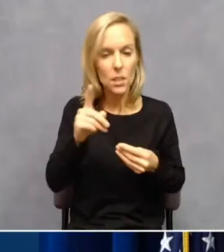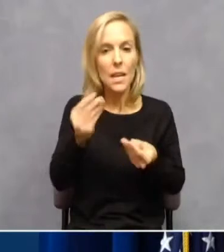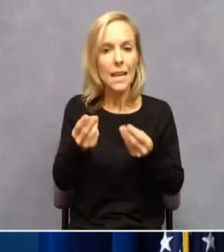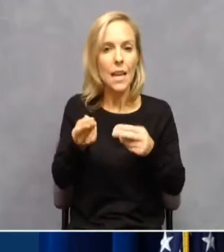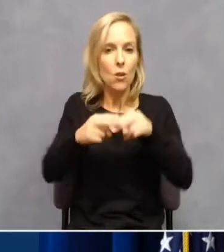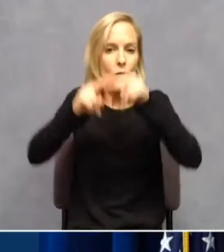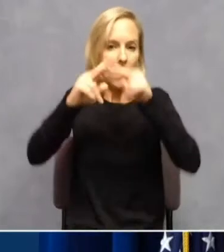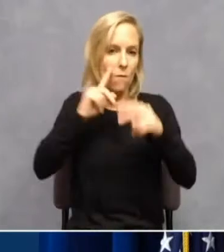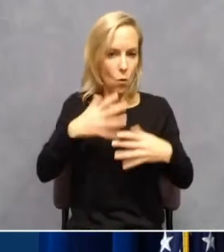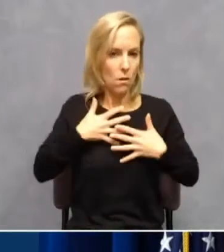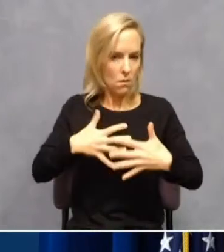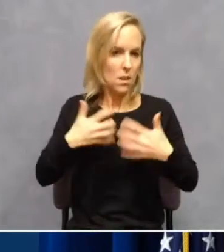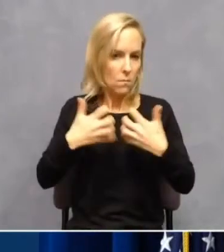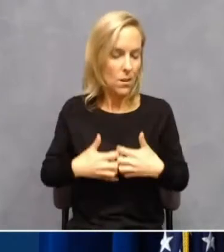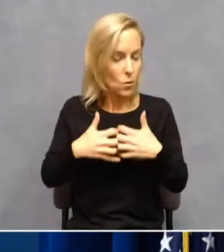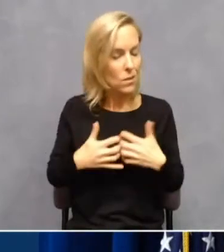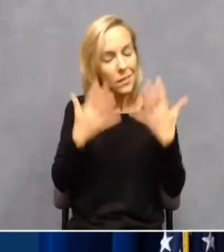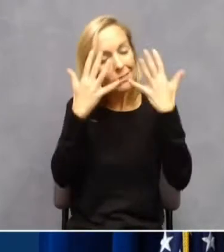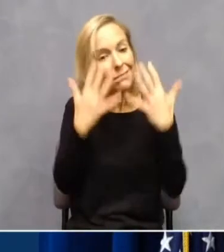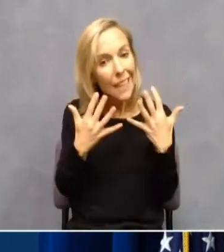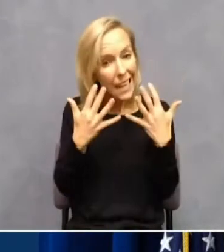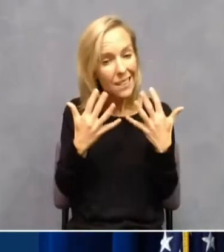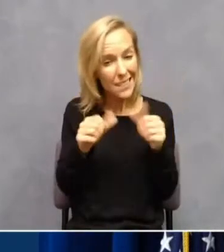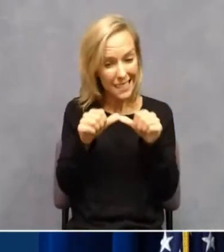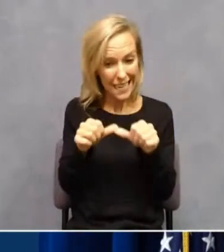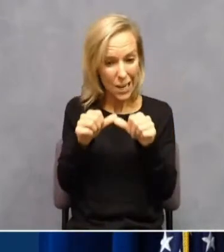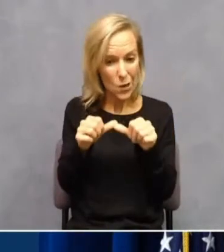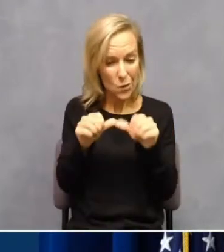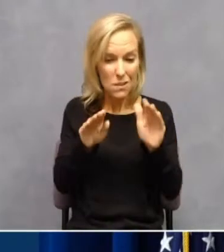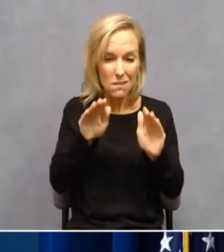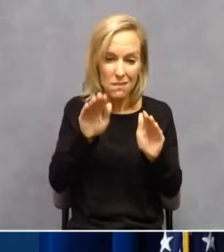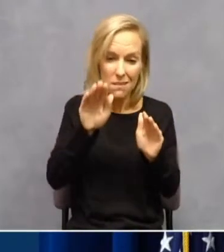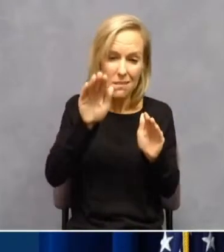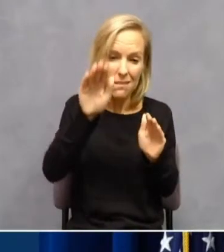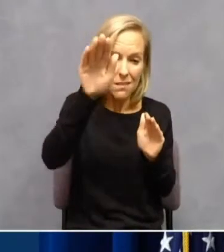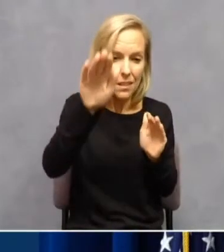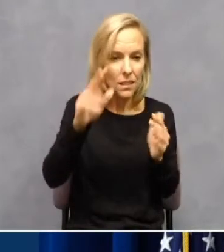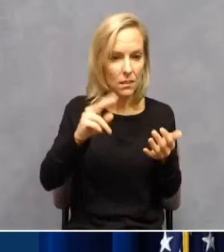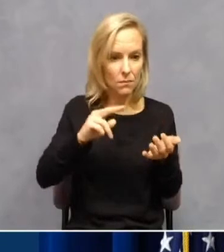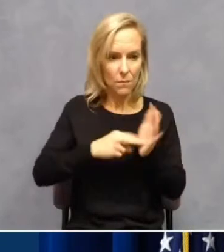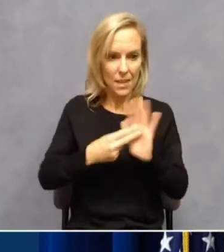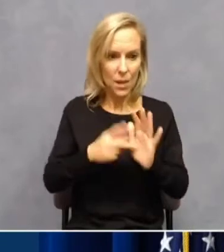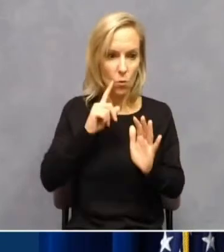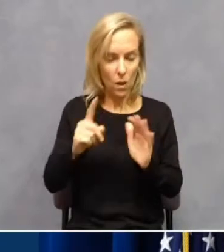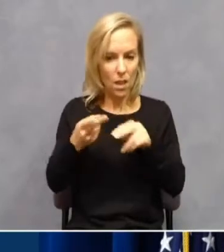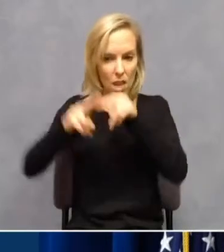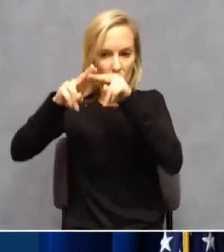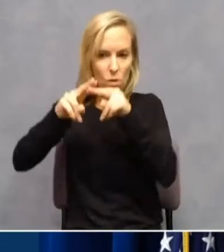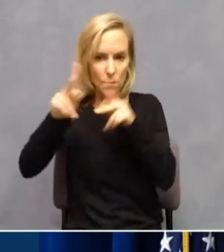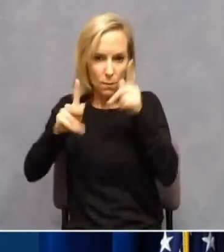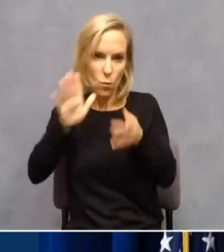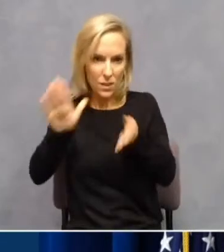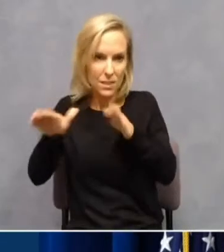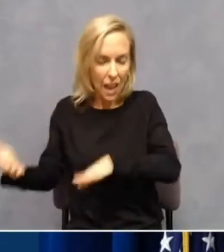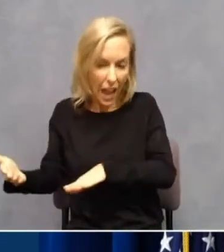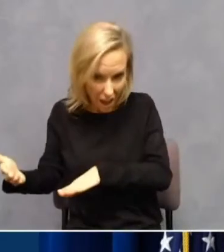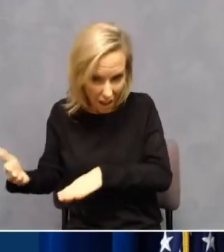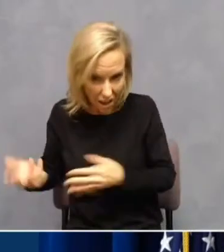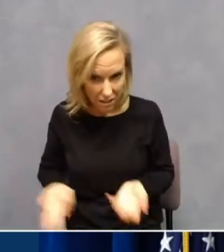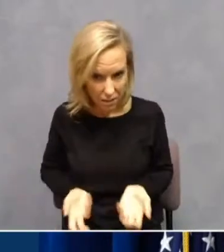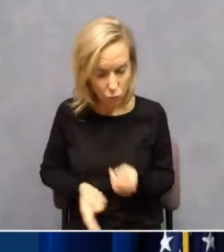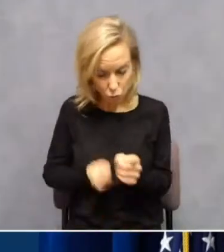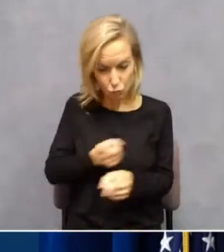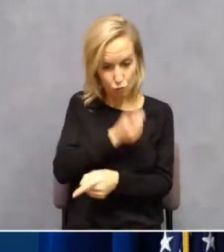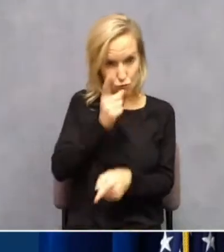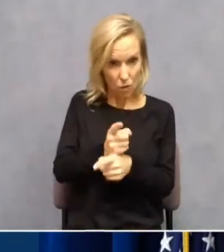if we continue to have this amount of cases, we will see an increase in death. So think about it this way. If we do the right things, if